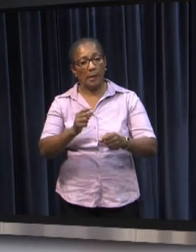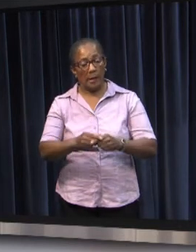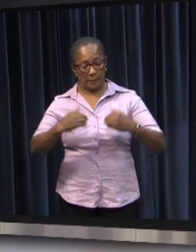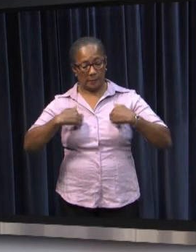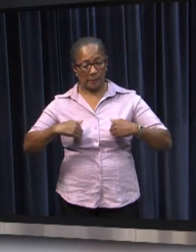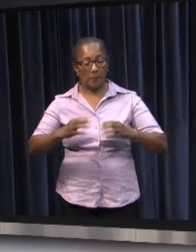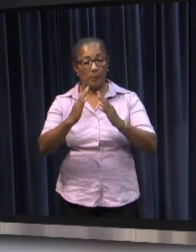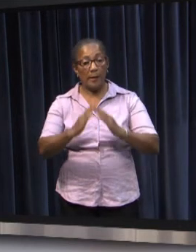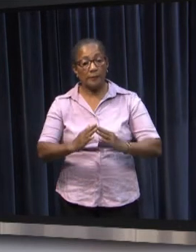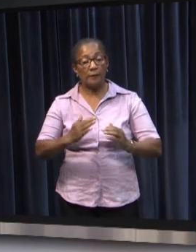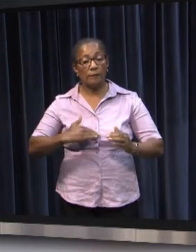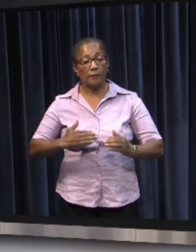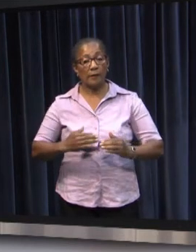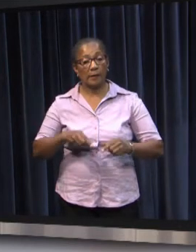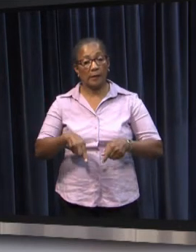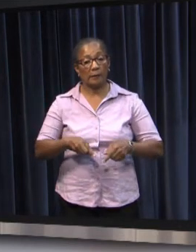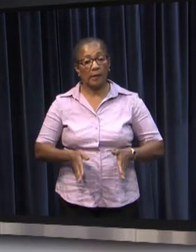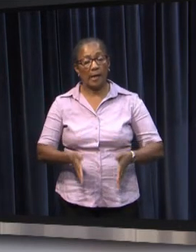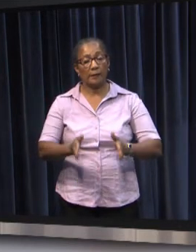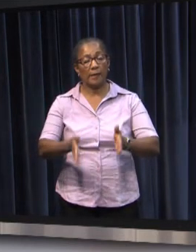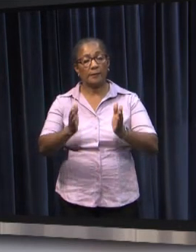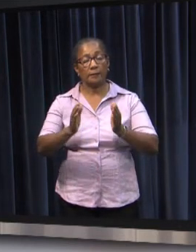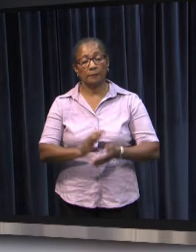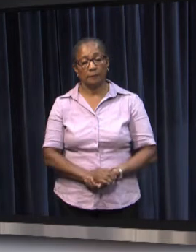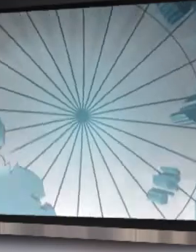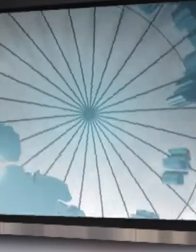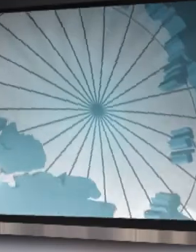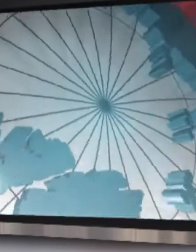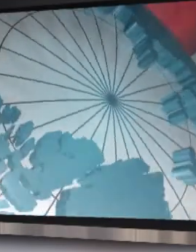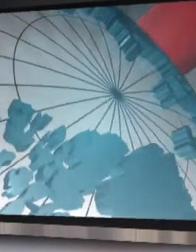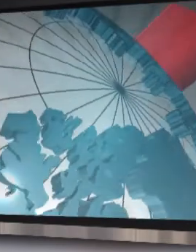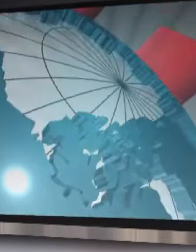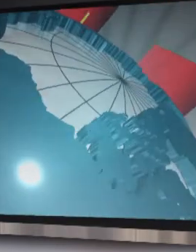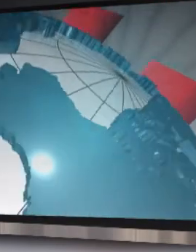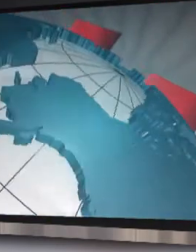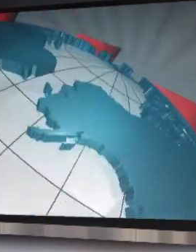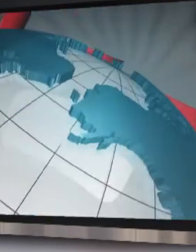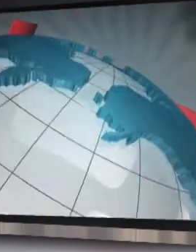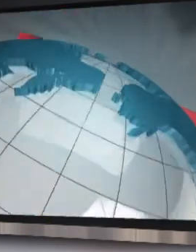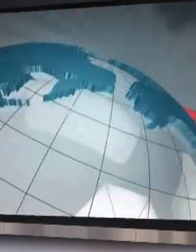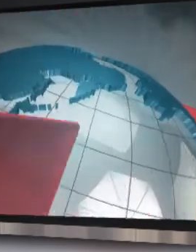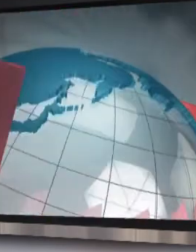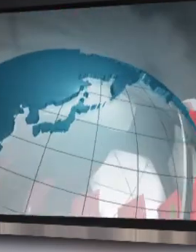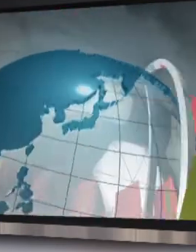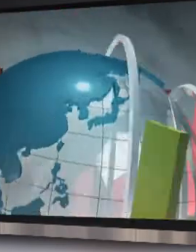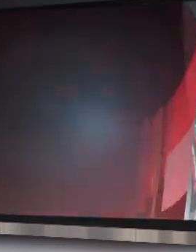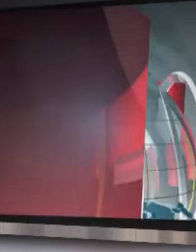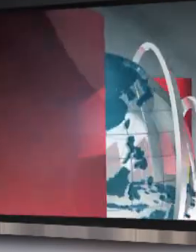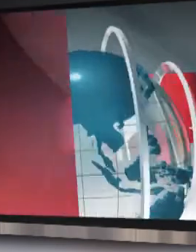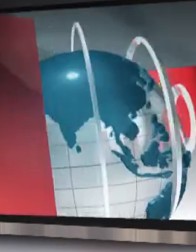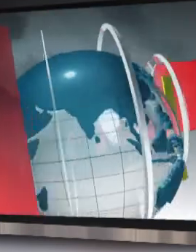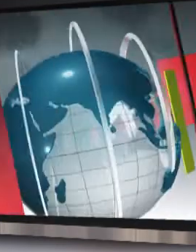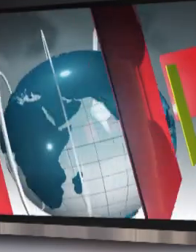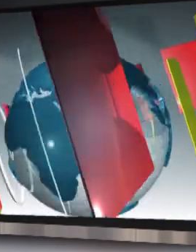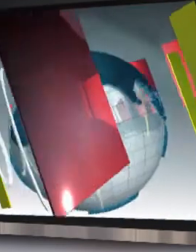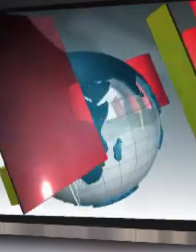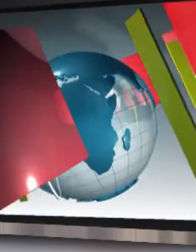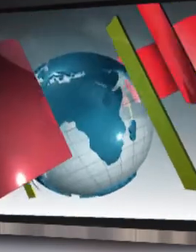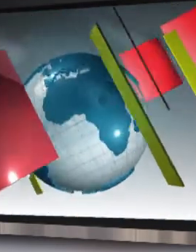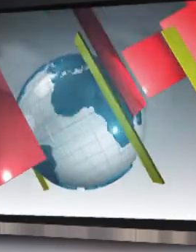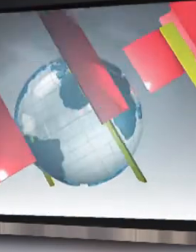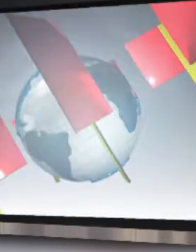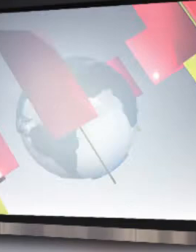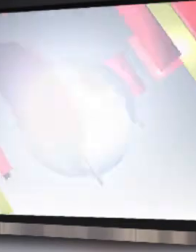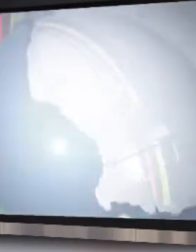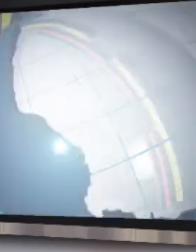and the resident or residents of the relevant address. That is all for the local news for today. And as